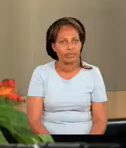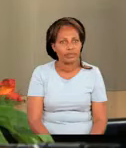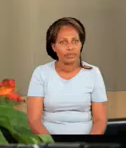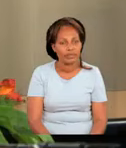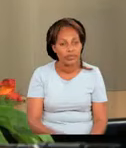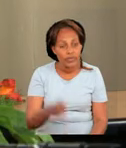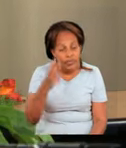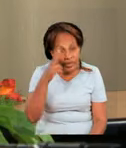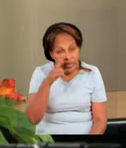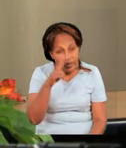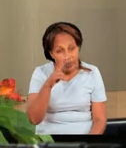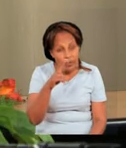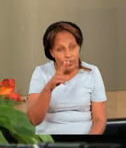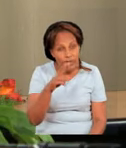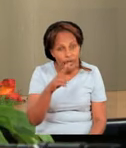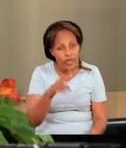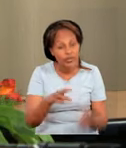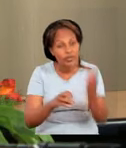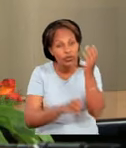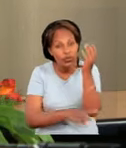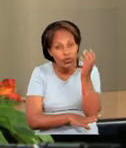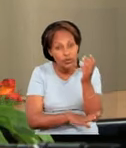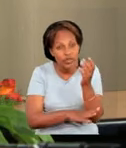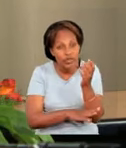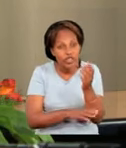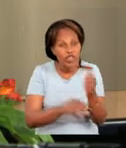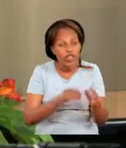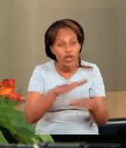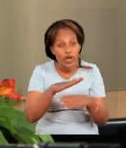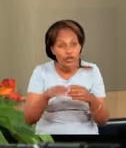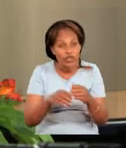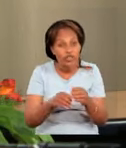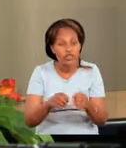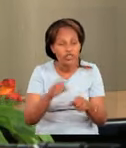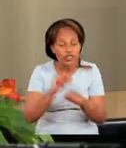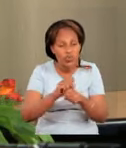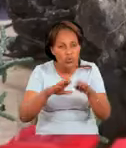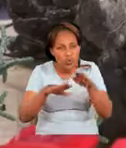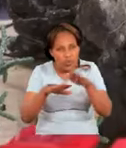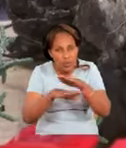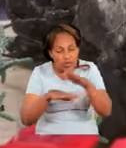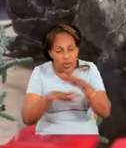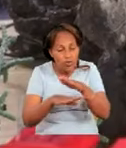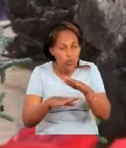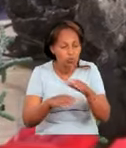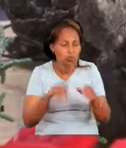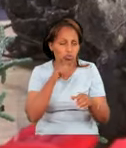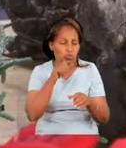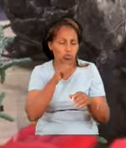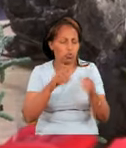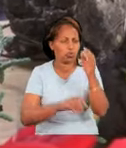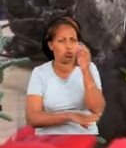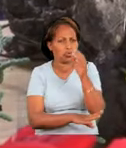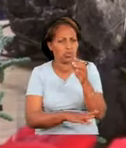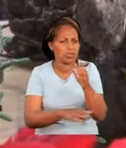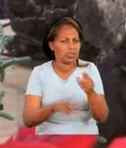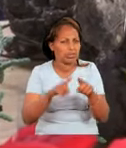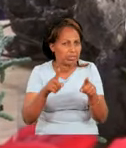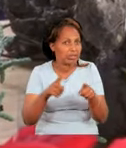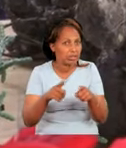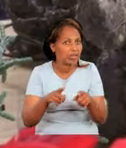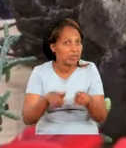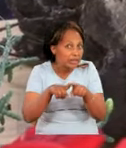When you look at roots, everything that's found under the ground is not root. There are certain